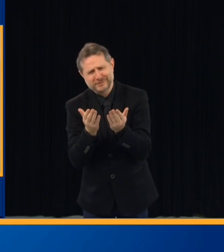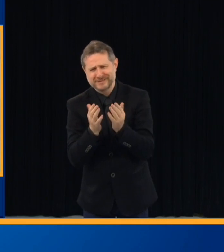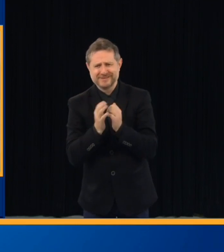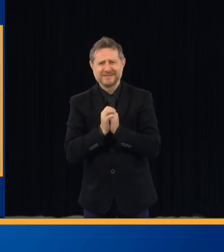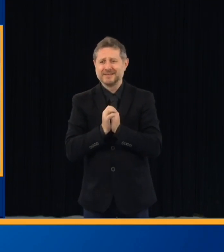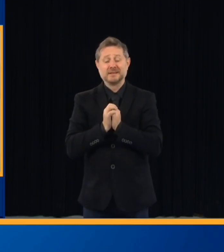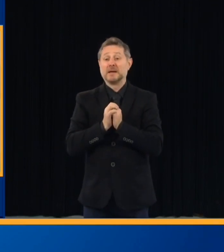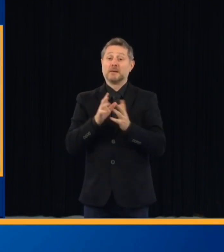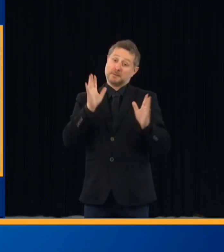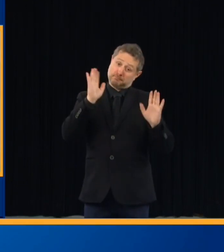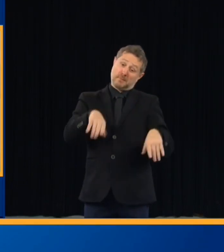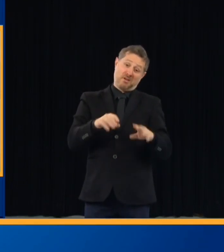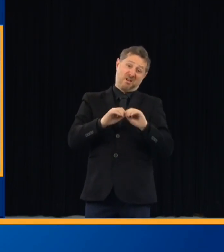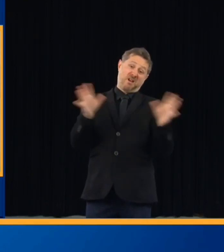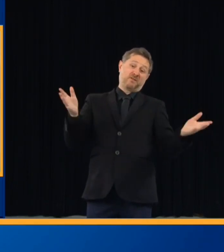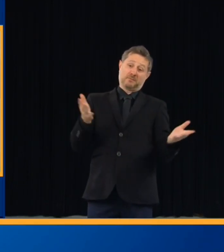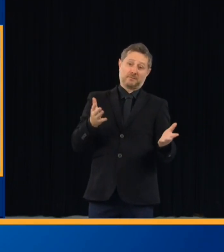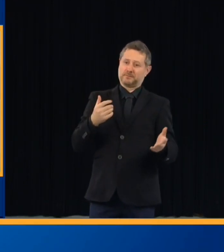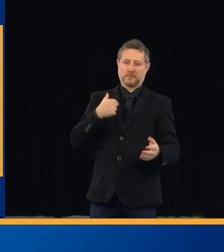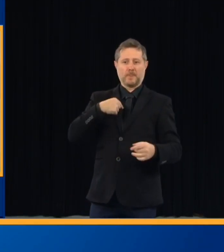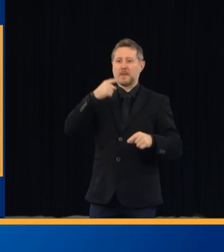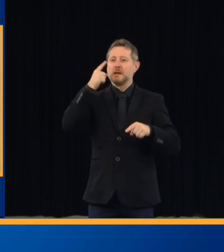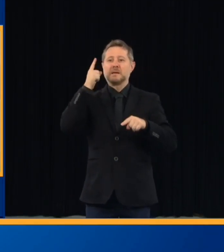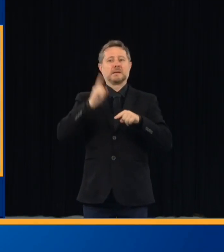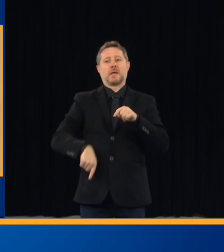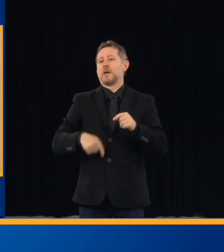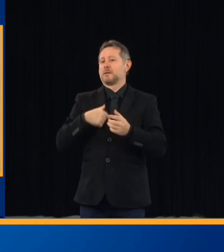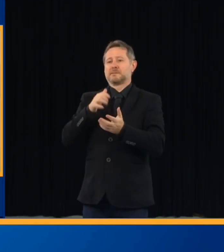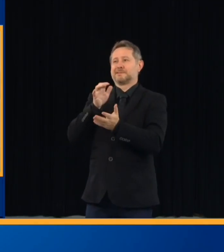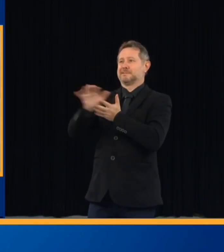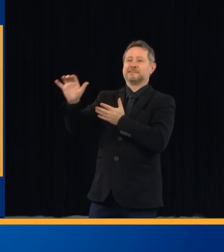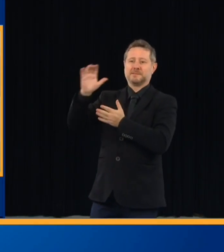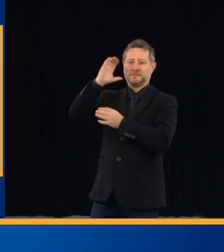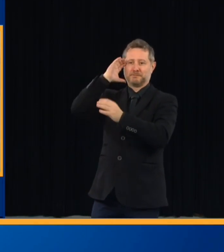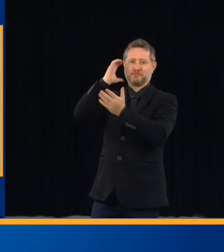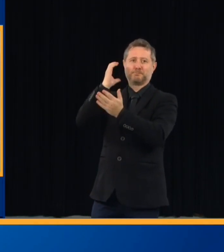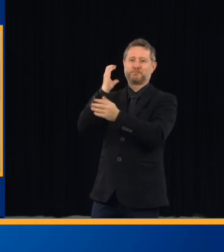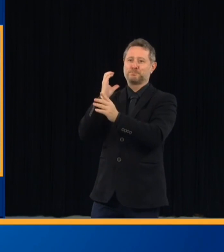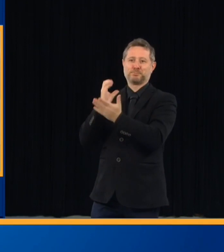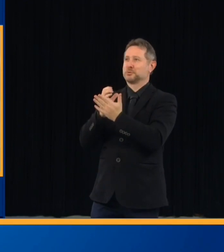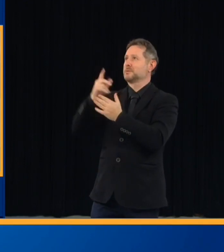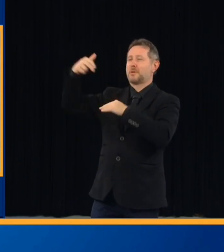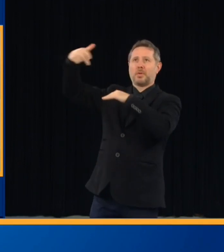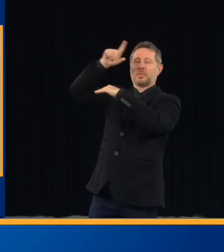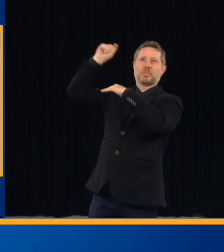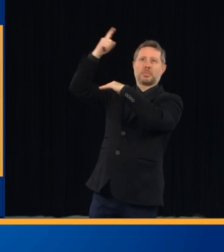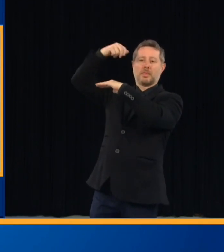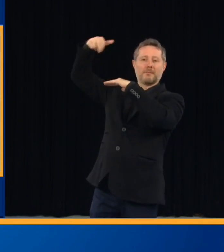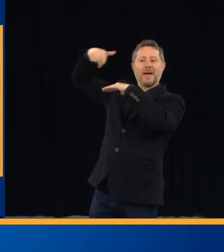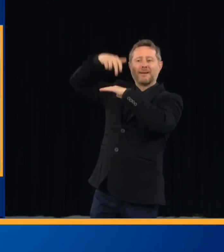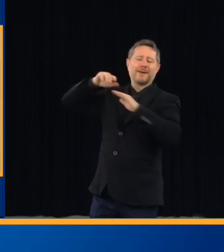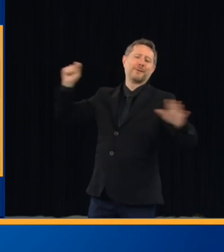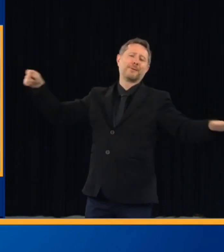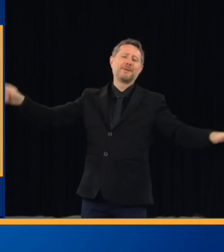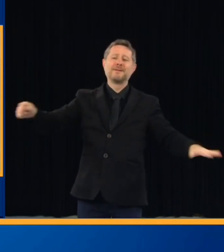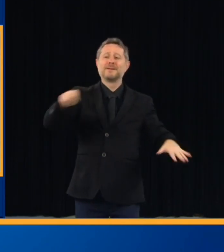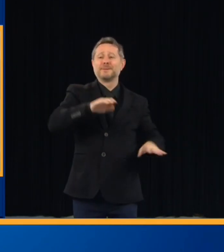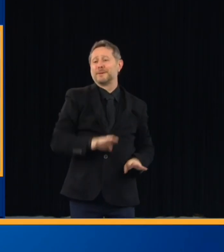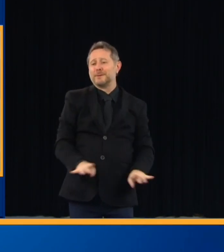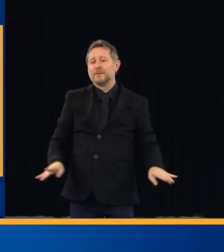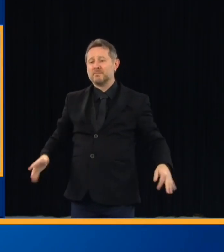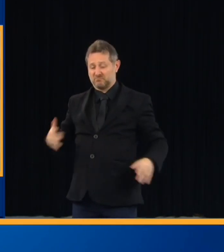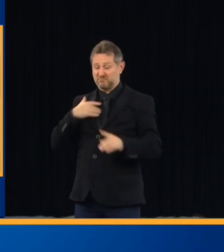Obviously, it I can't get has. that picture out of my head. That's all I see. And I look at you. Obviously, the fever has affected your